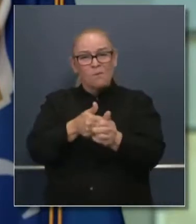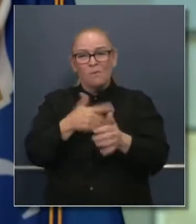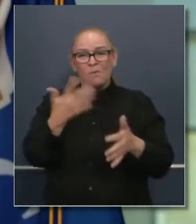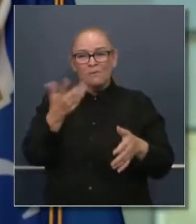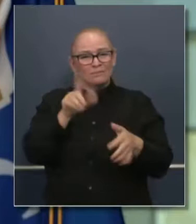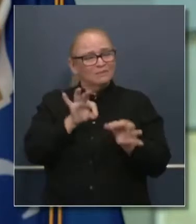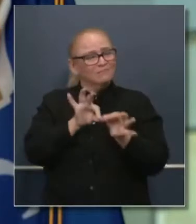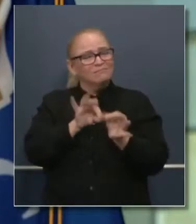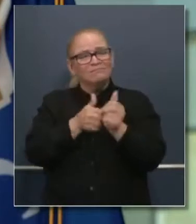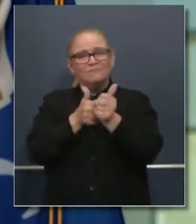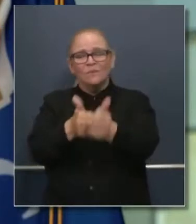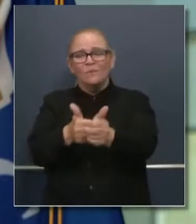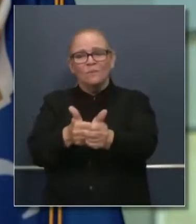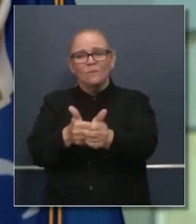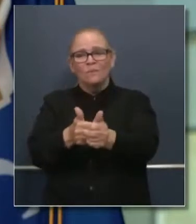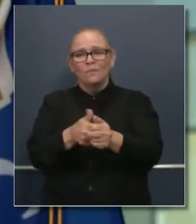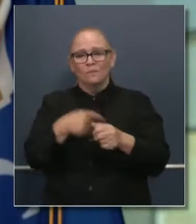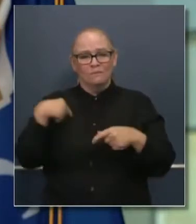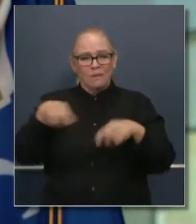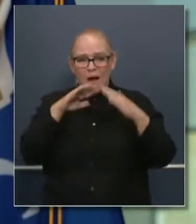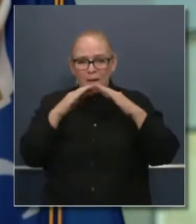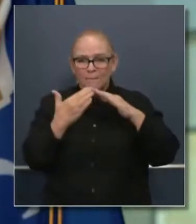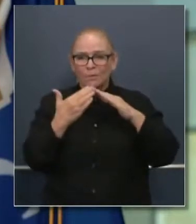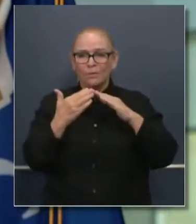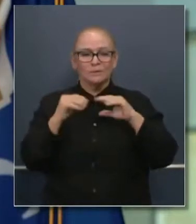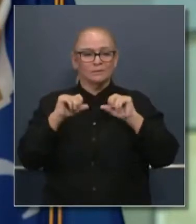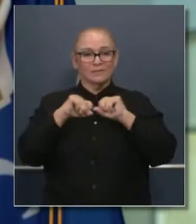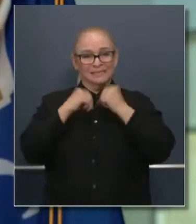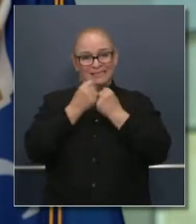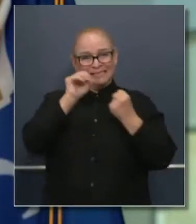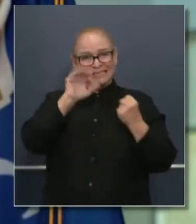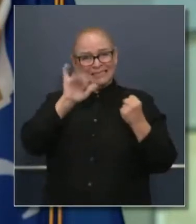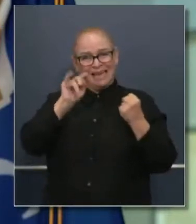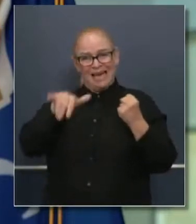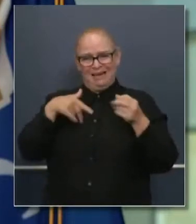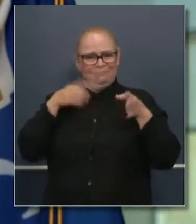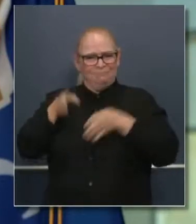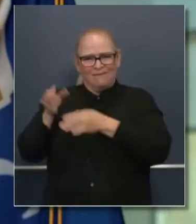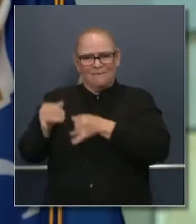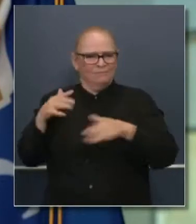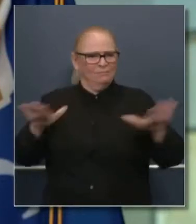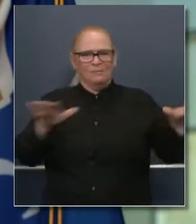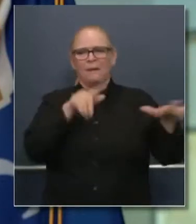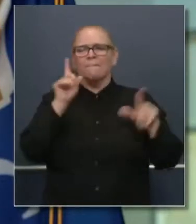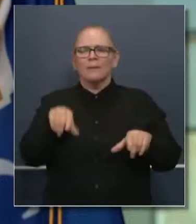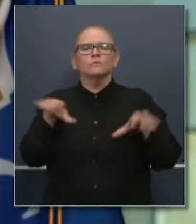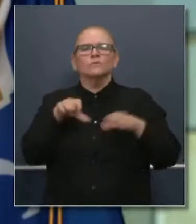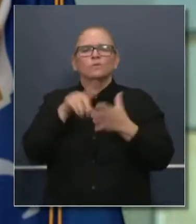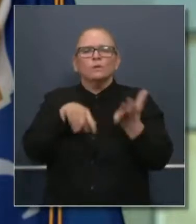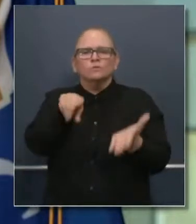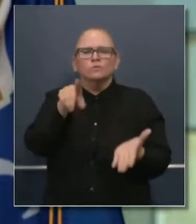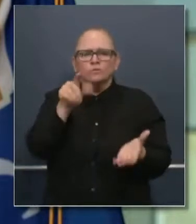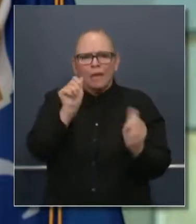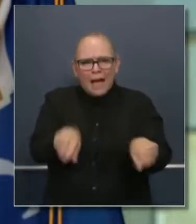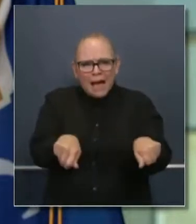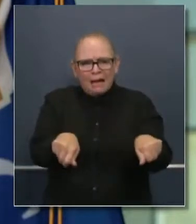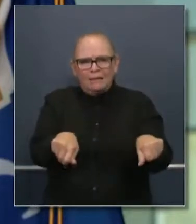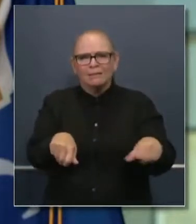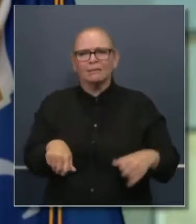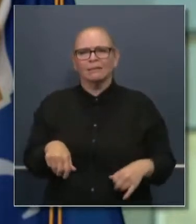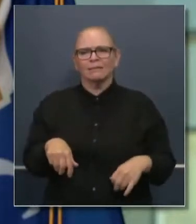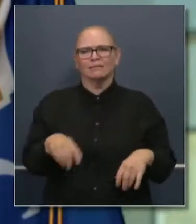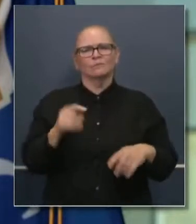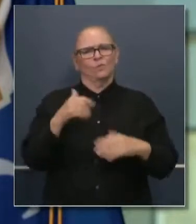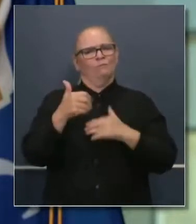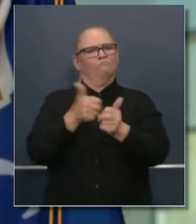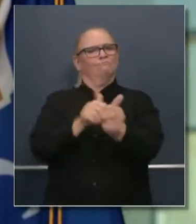as a society, as a community, and as individuals to do what we can to mitigate that spread, to wear those masks, to physically